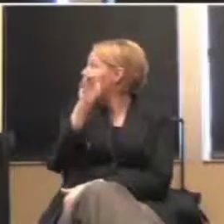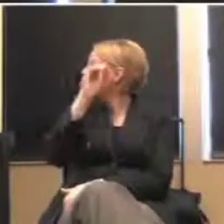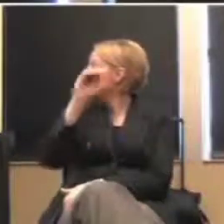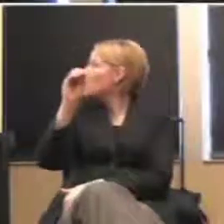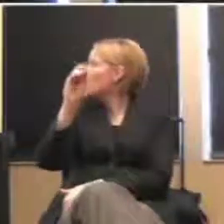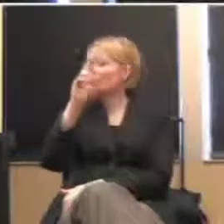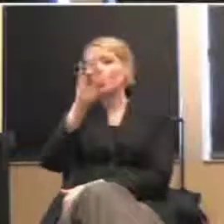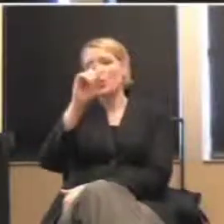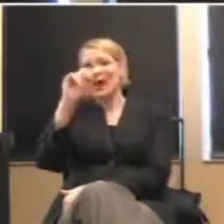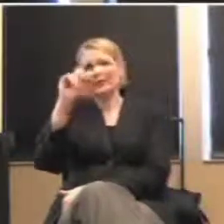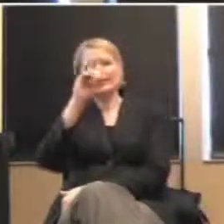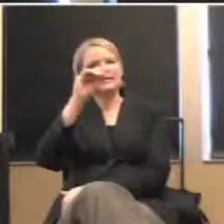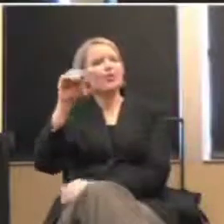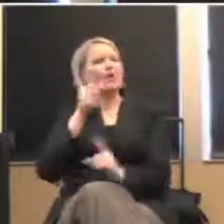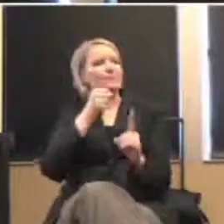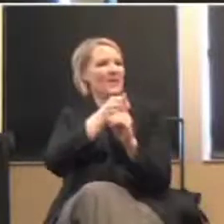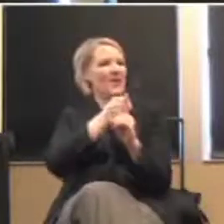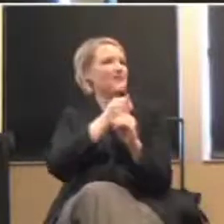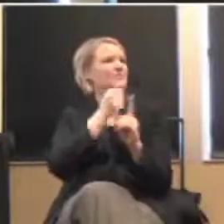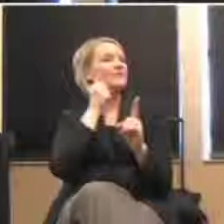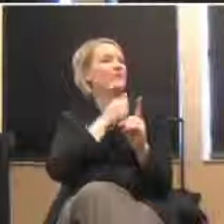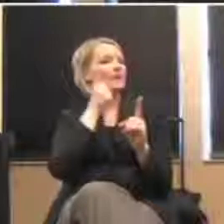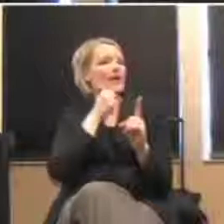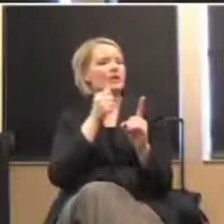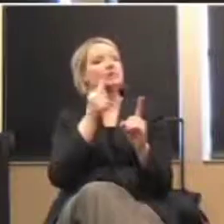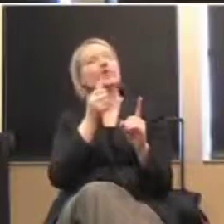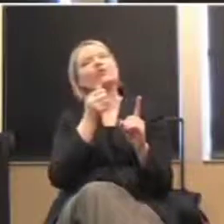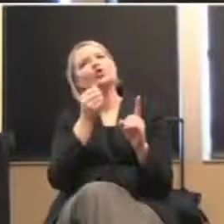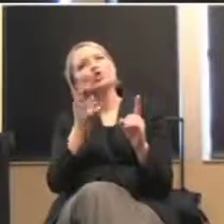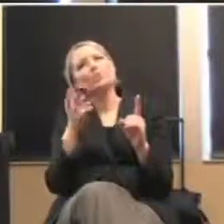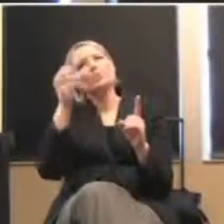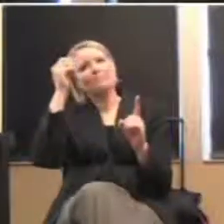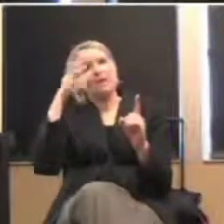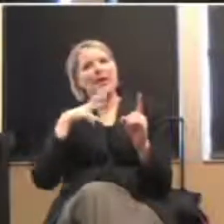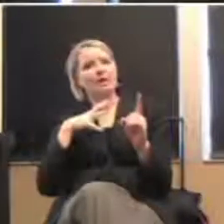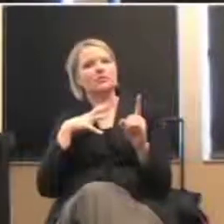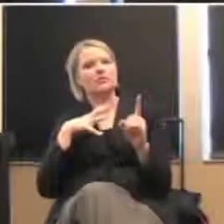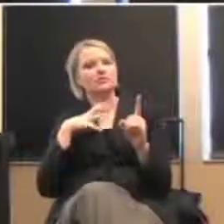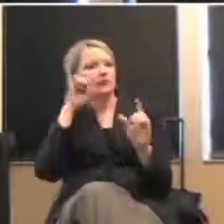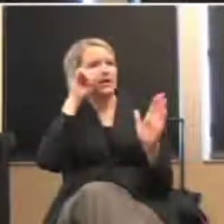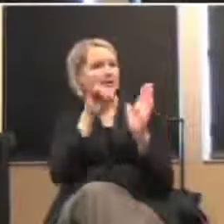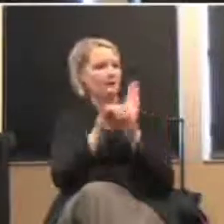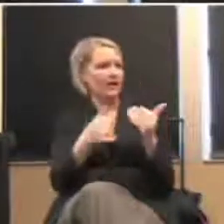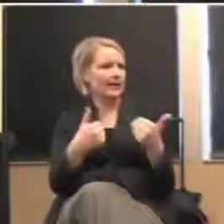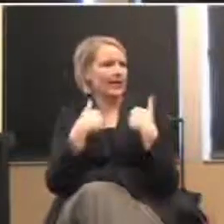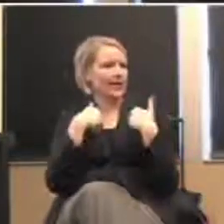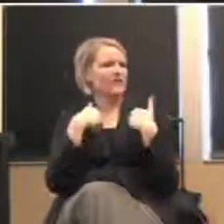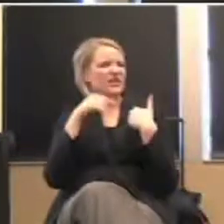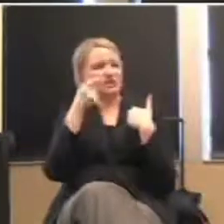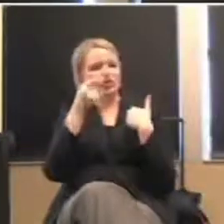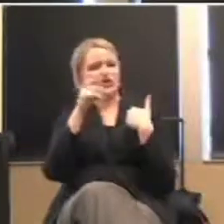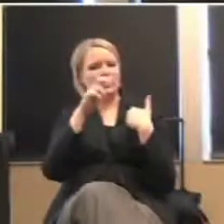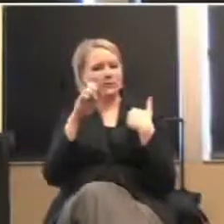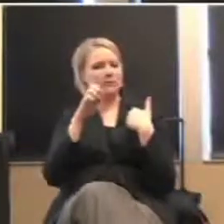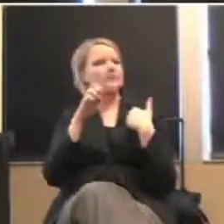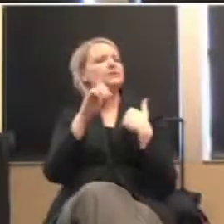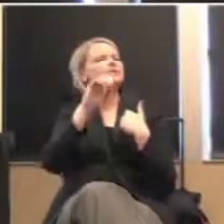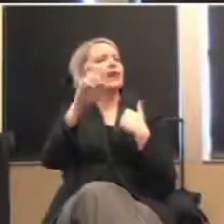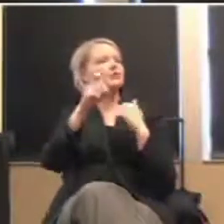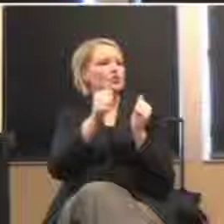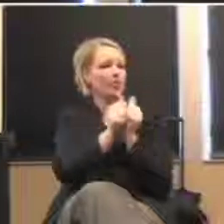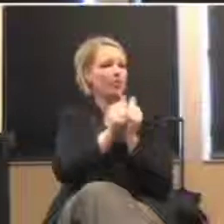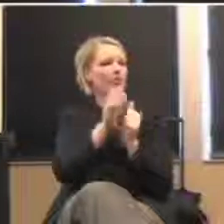and impacts females. However, there have been a few males that have been identified as having the gene and diagnosed with